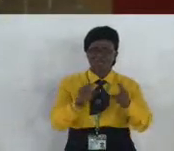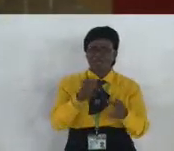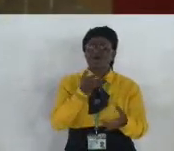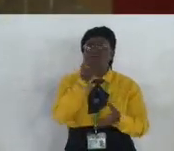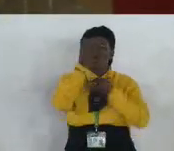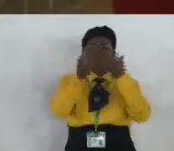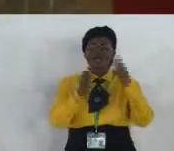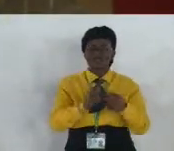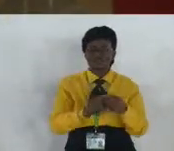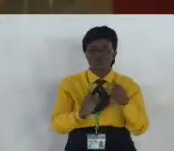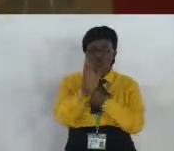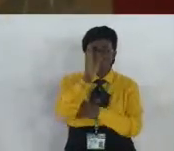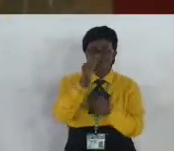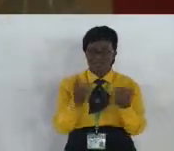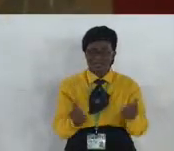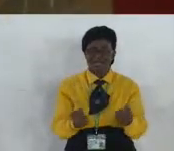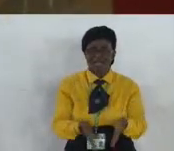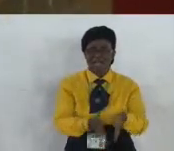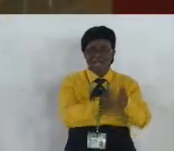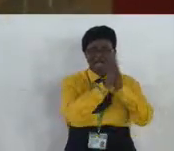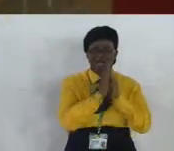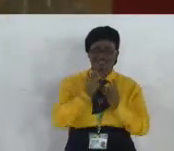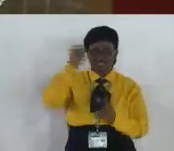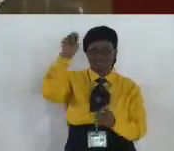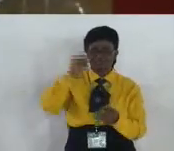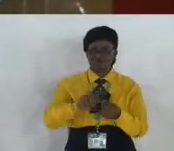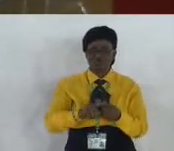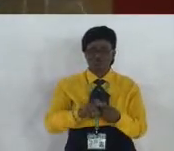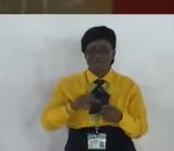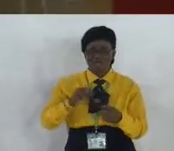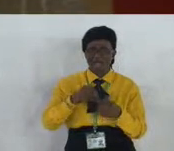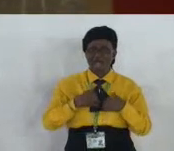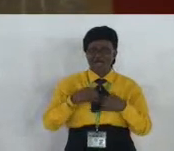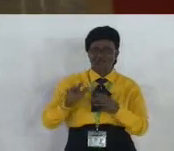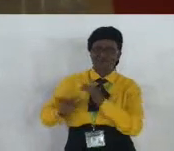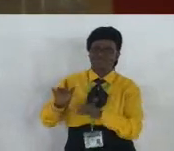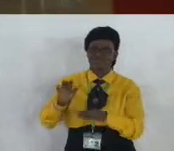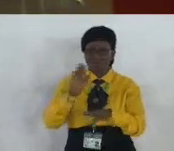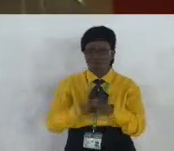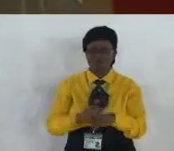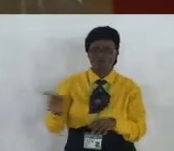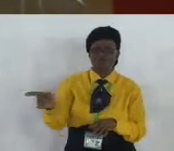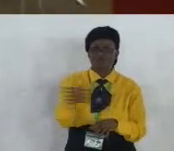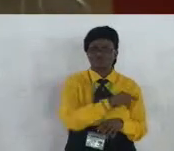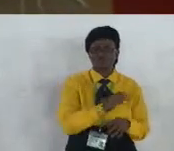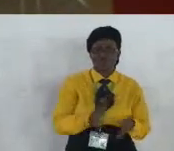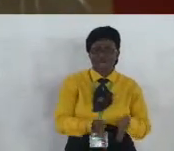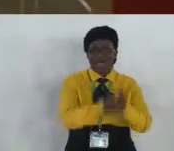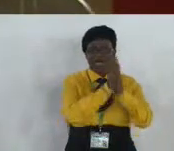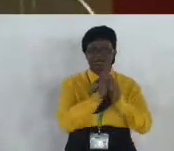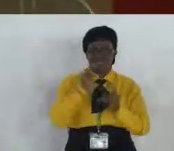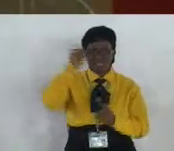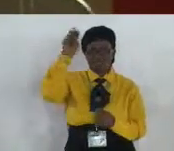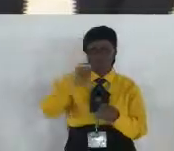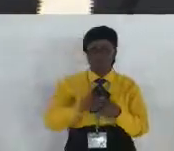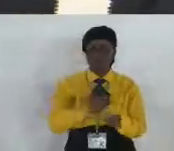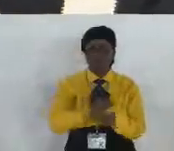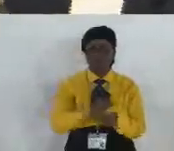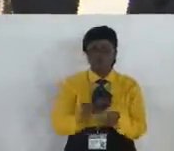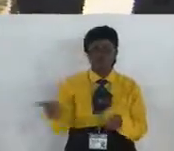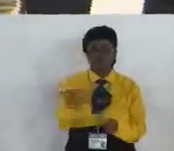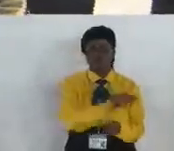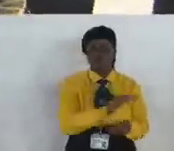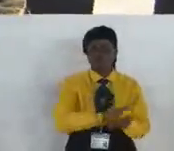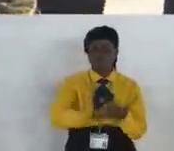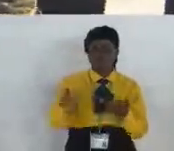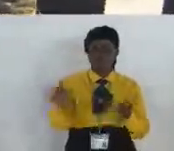please save your soul tonight. Ask him to have mercy on you. Ask him to wash you clean with his blood. Promise